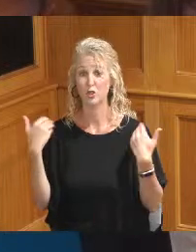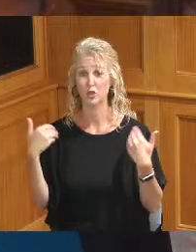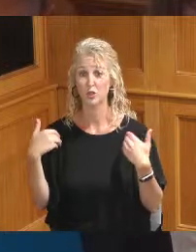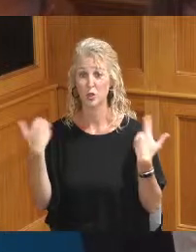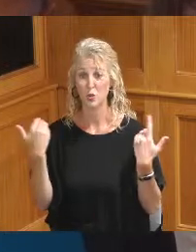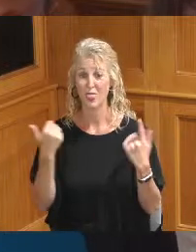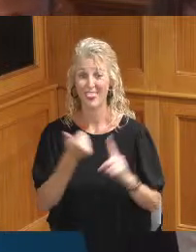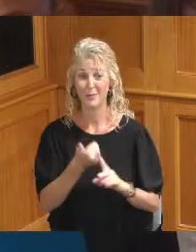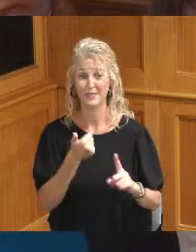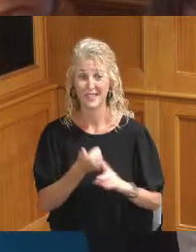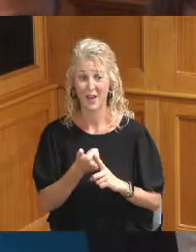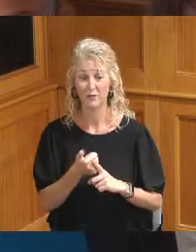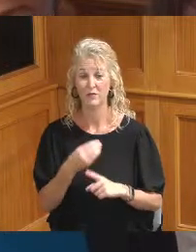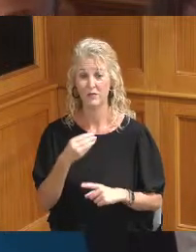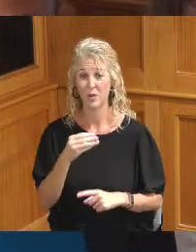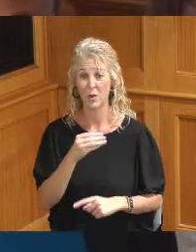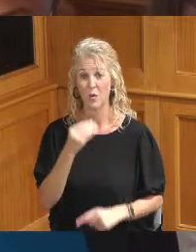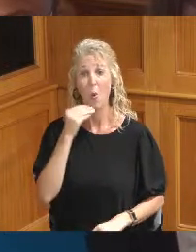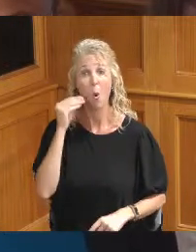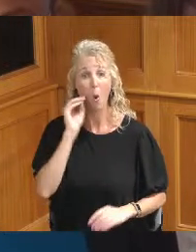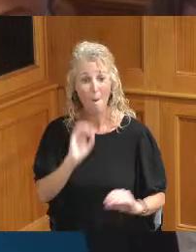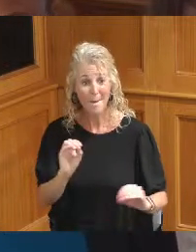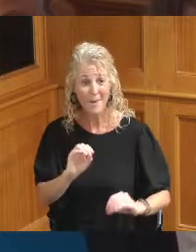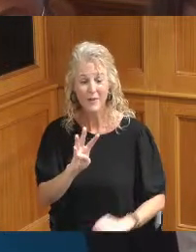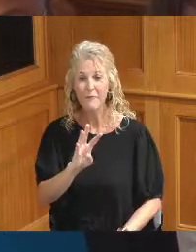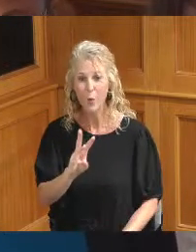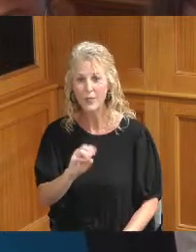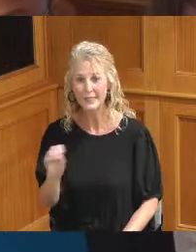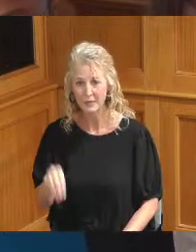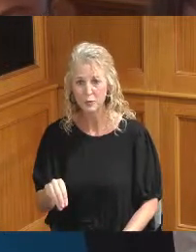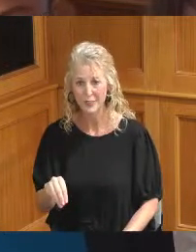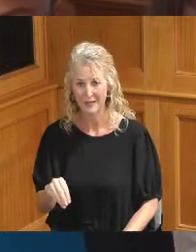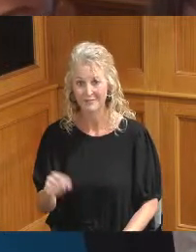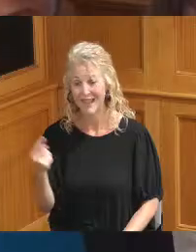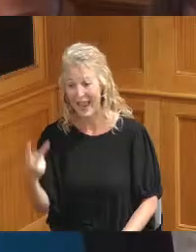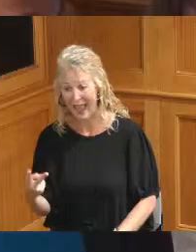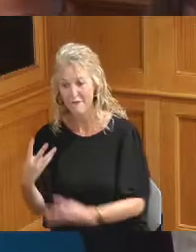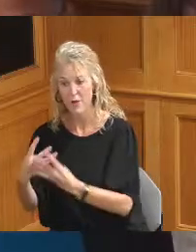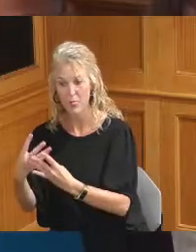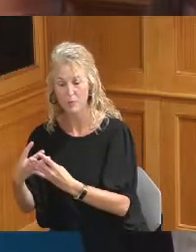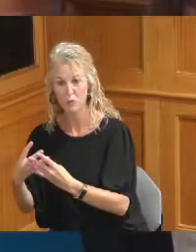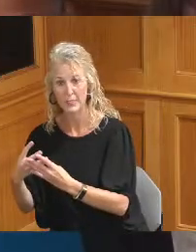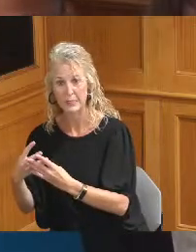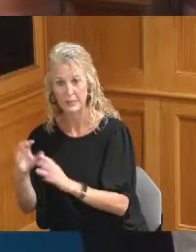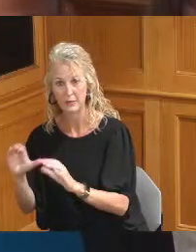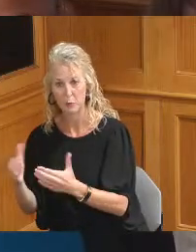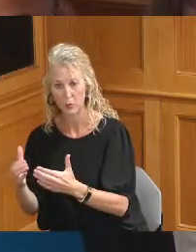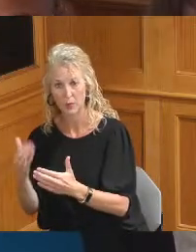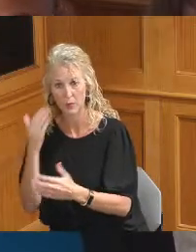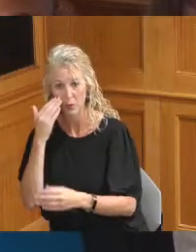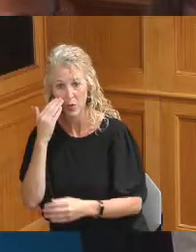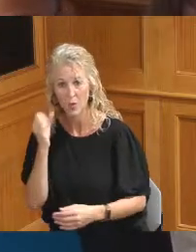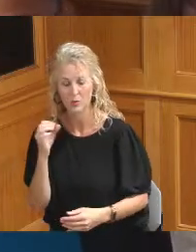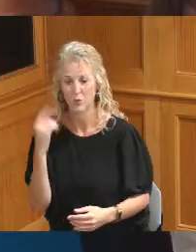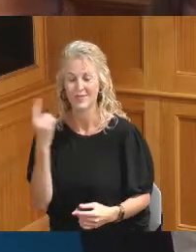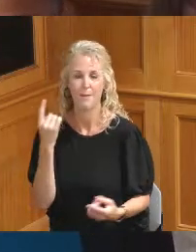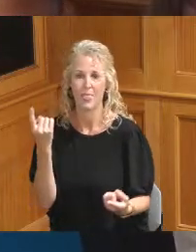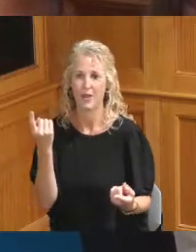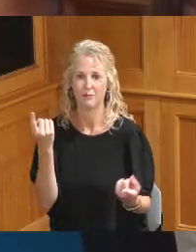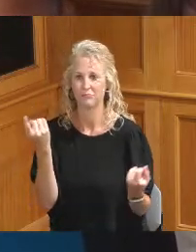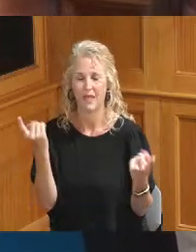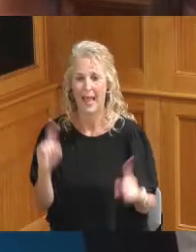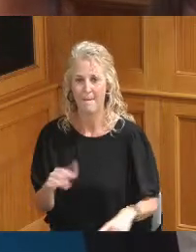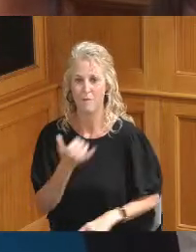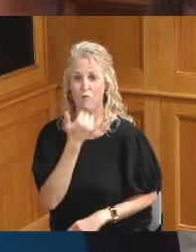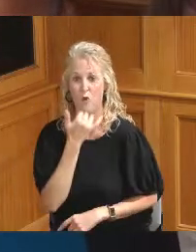homeless population, almost half of the incarceration population, there's a miscommunication between there. A lot of times these